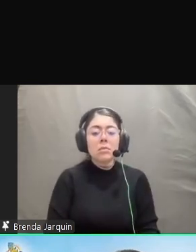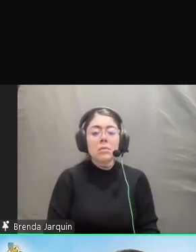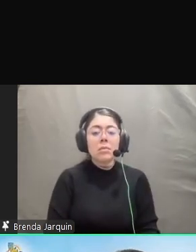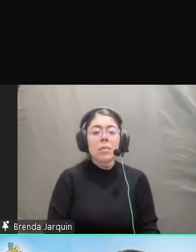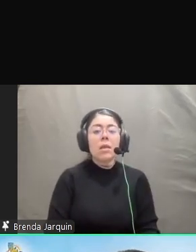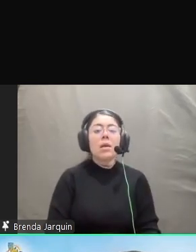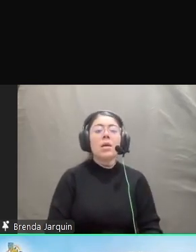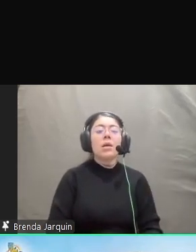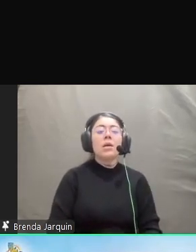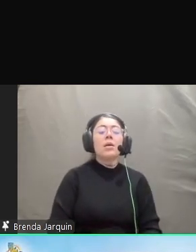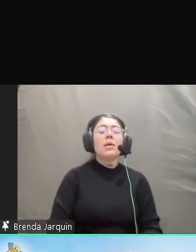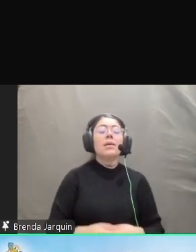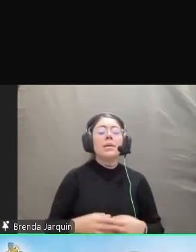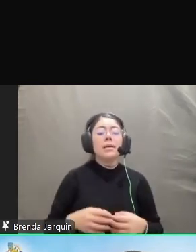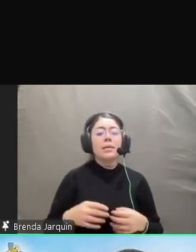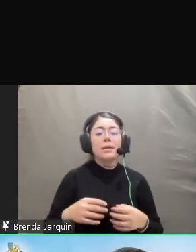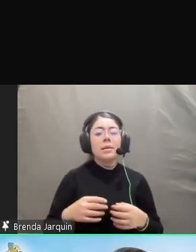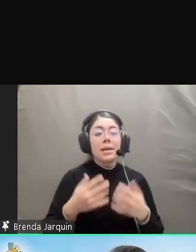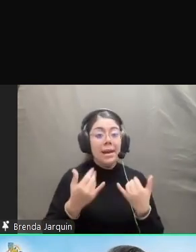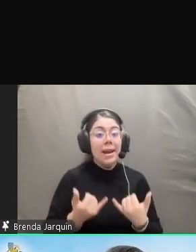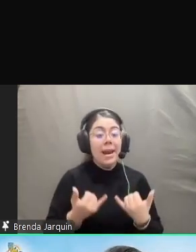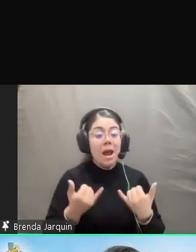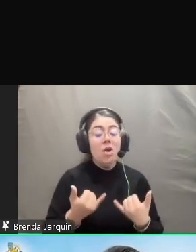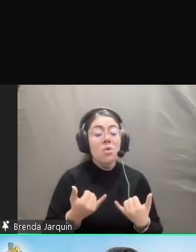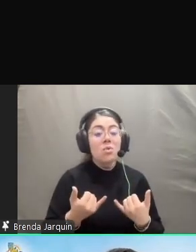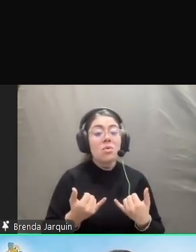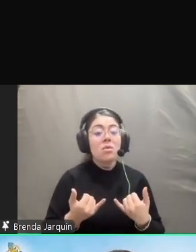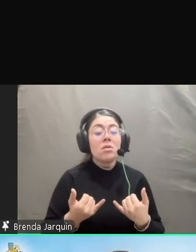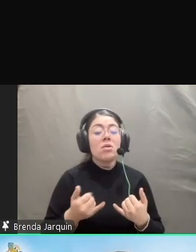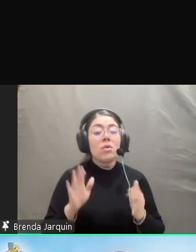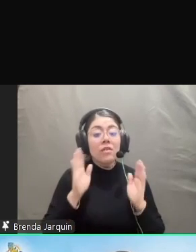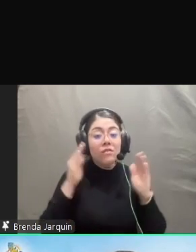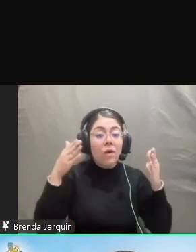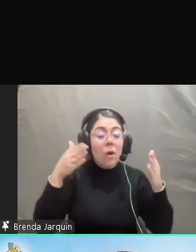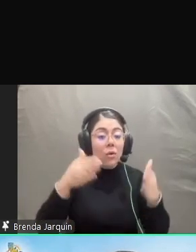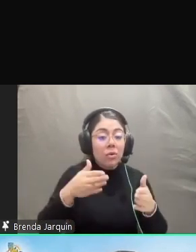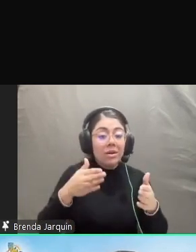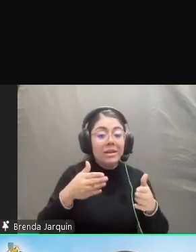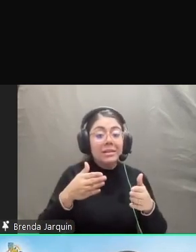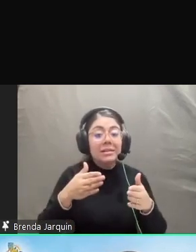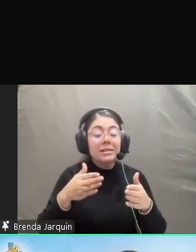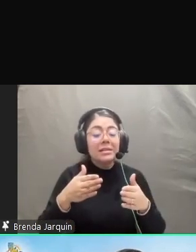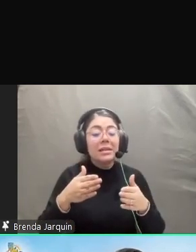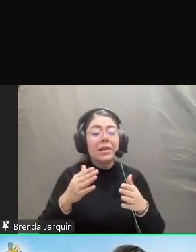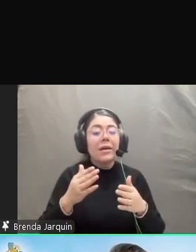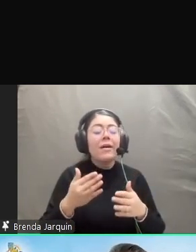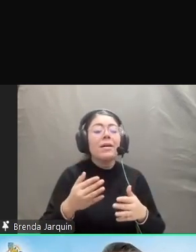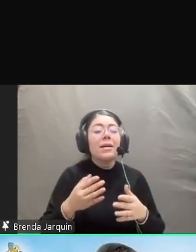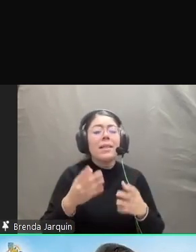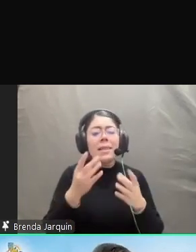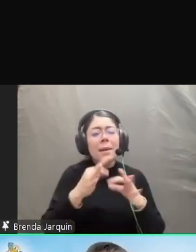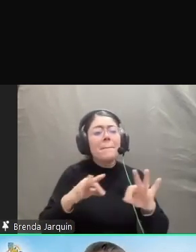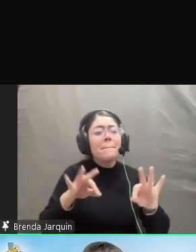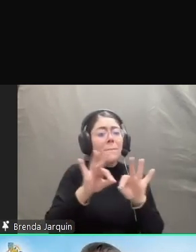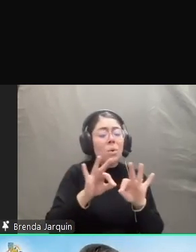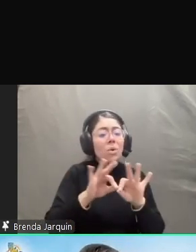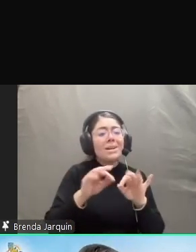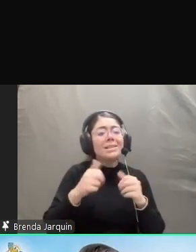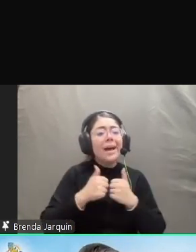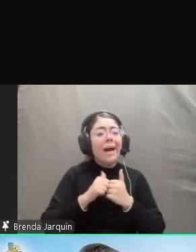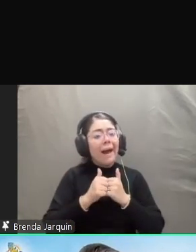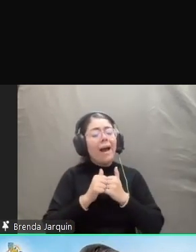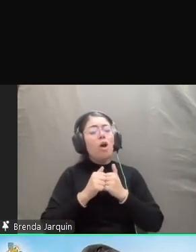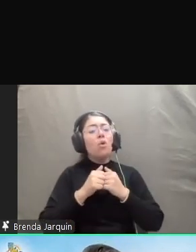the continued collaboration. And again, it's very important that when we set ourselves up to really looking